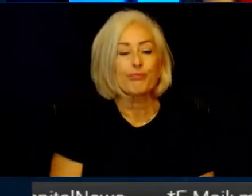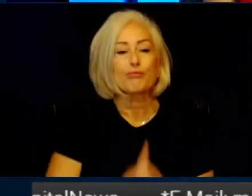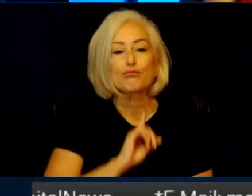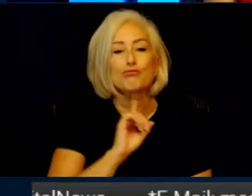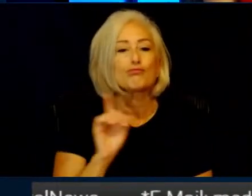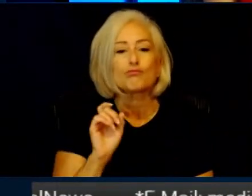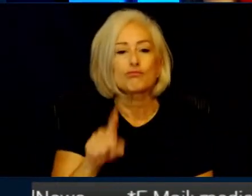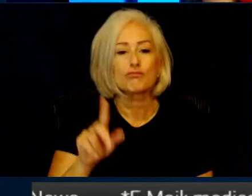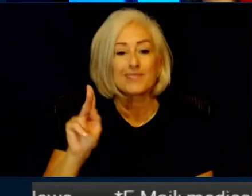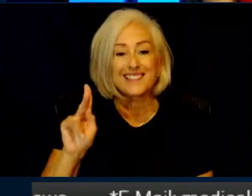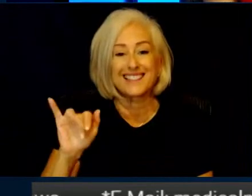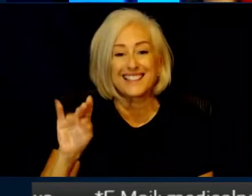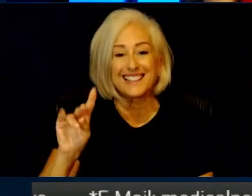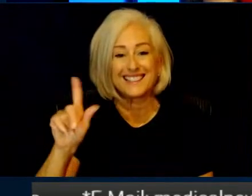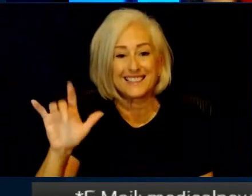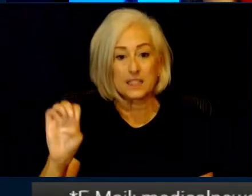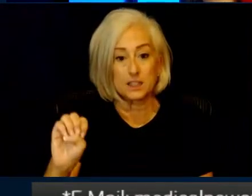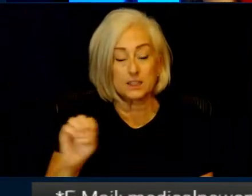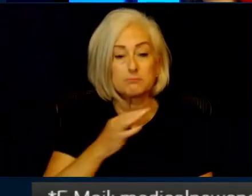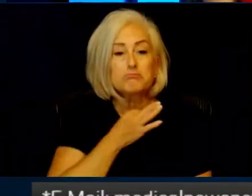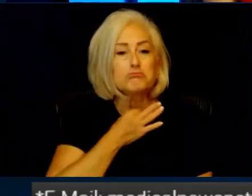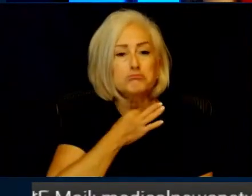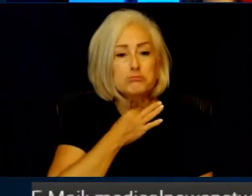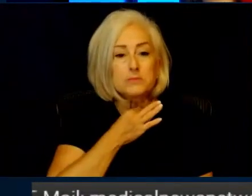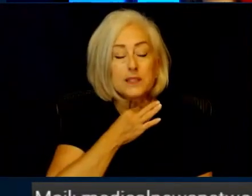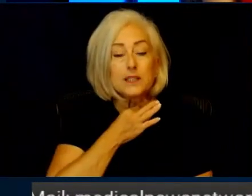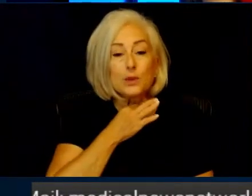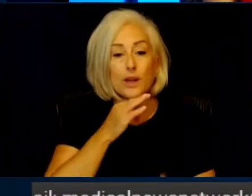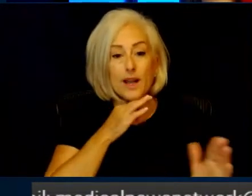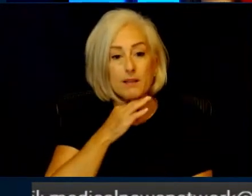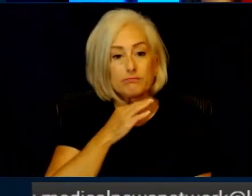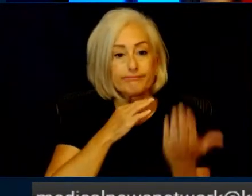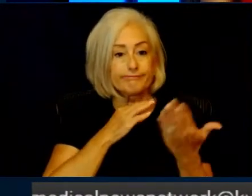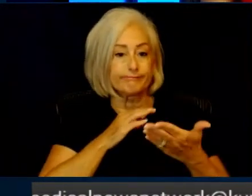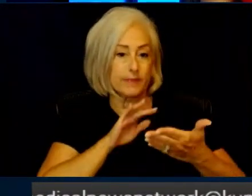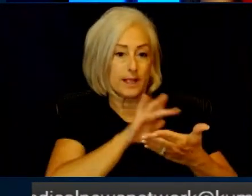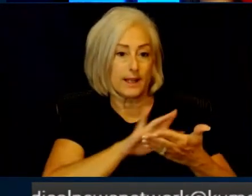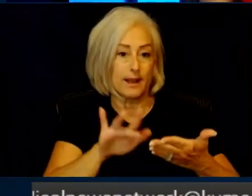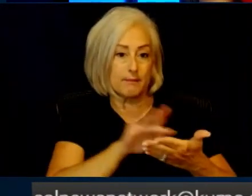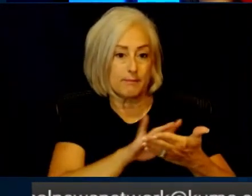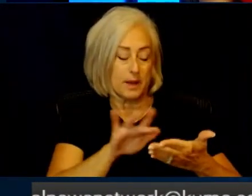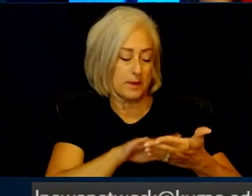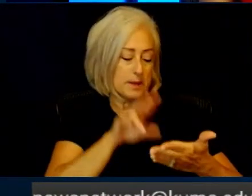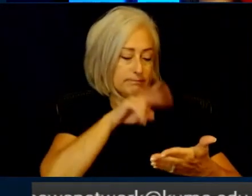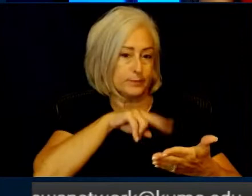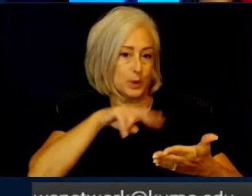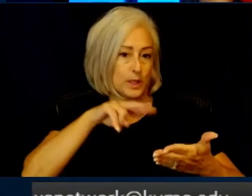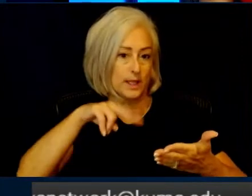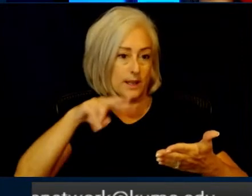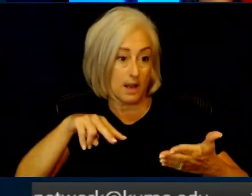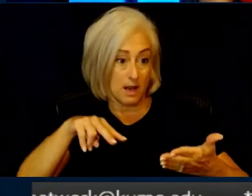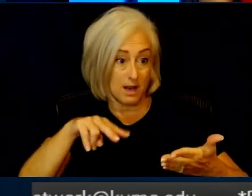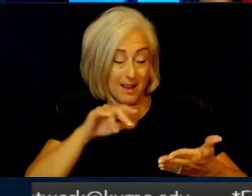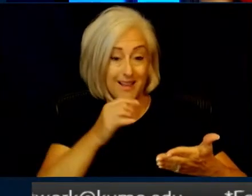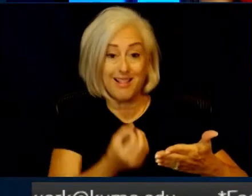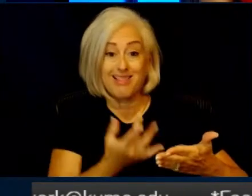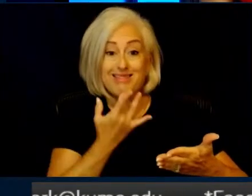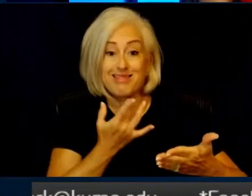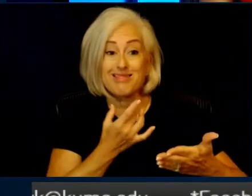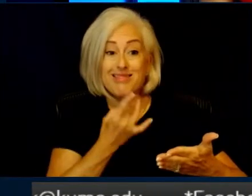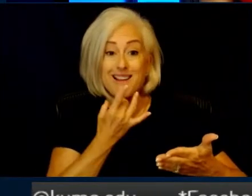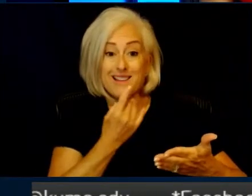know if light from the Kindle is similar to the cell phone light when it comes to sleep disruption.